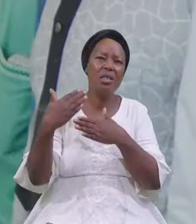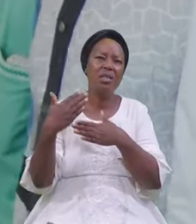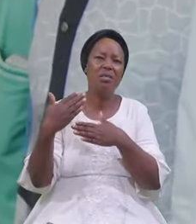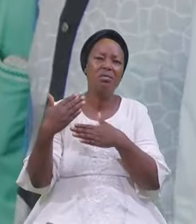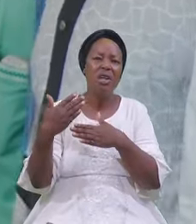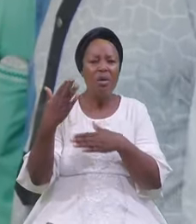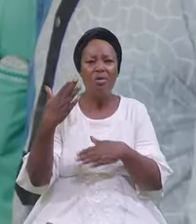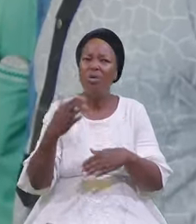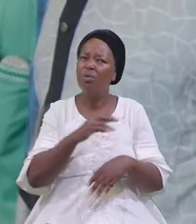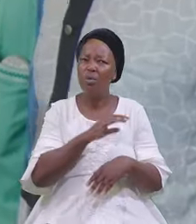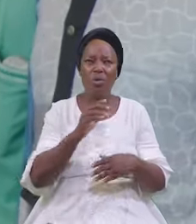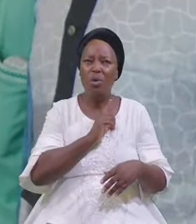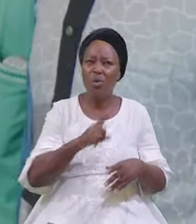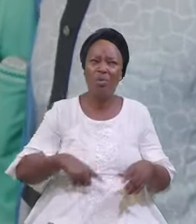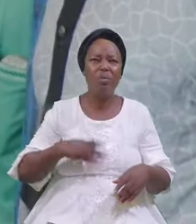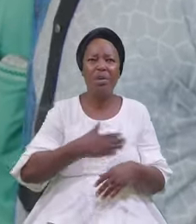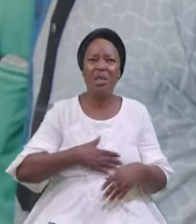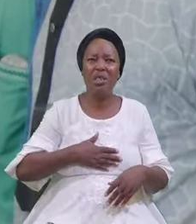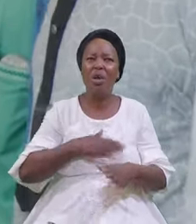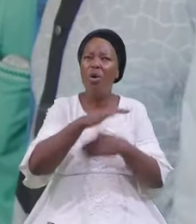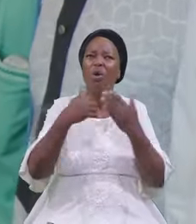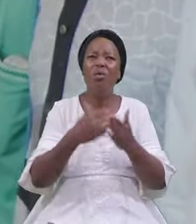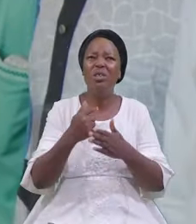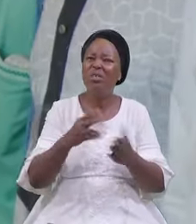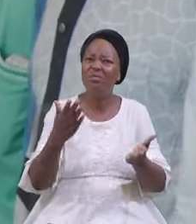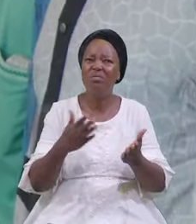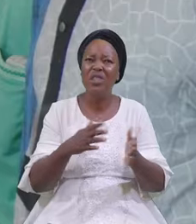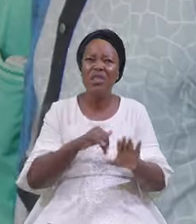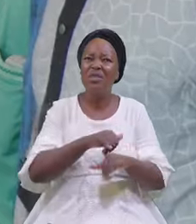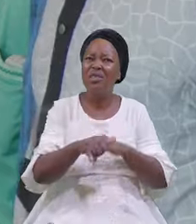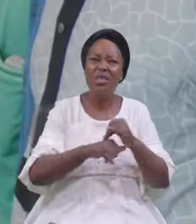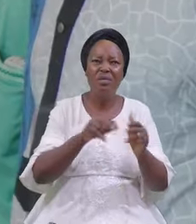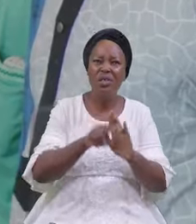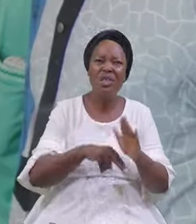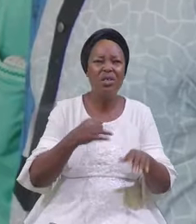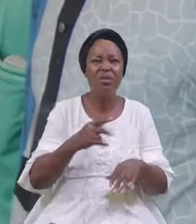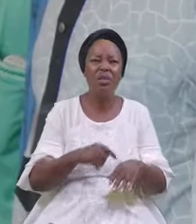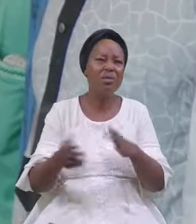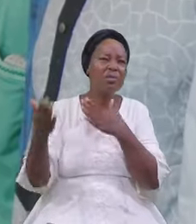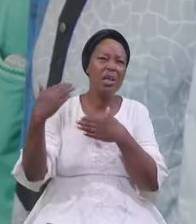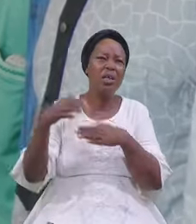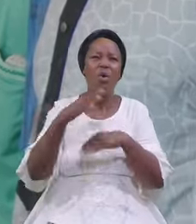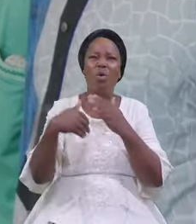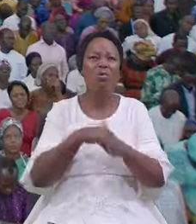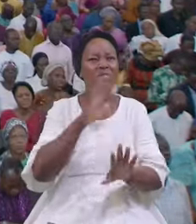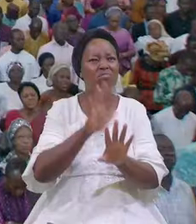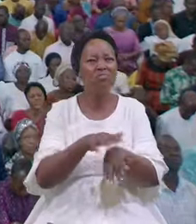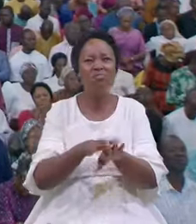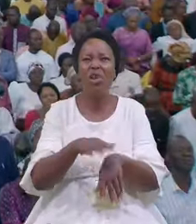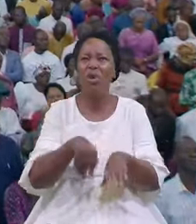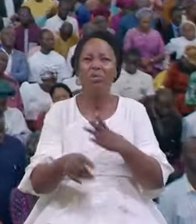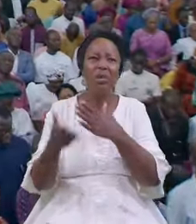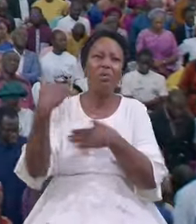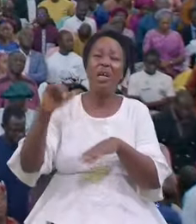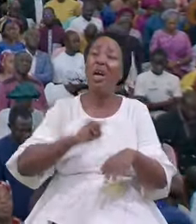all the superficiality of the past, all the hypocrisy of the past, I repent. All